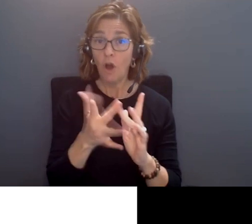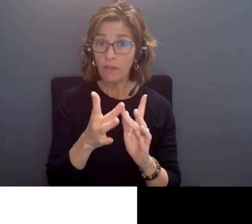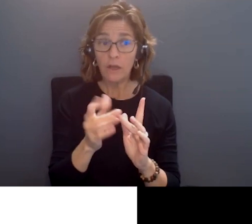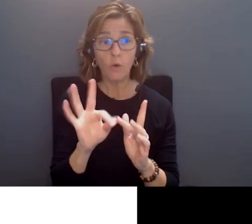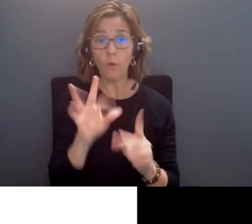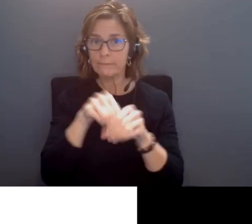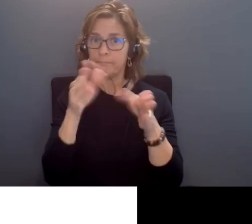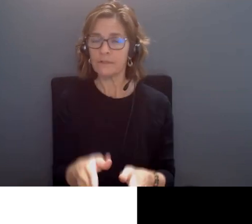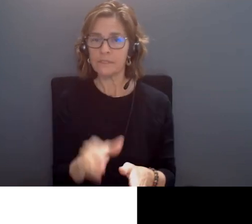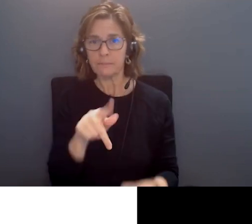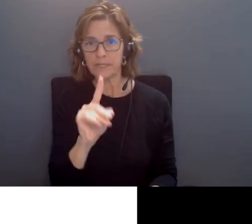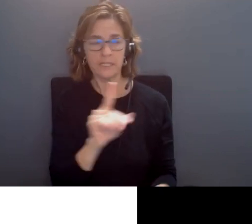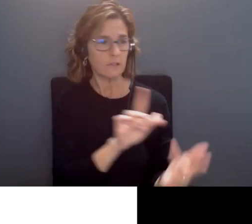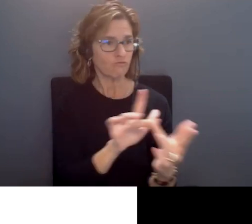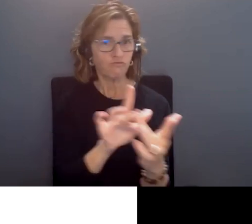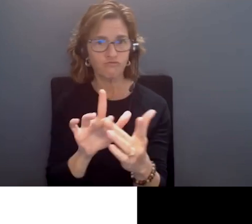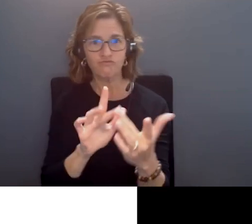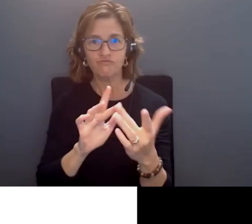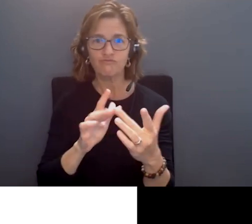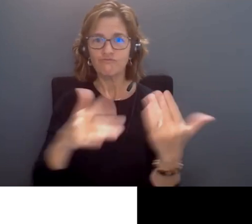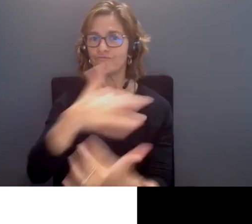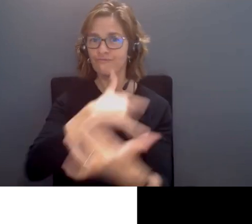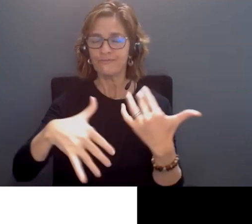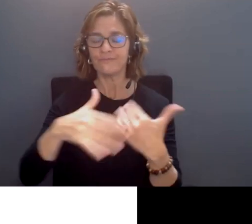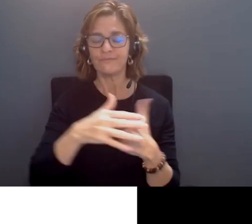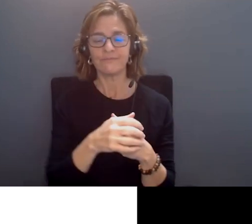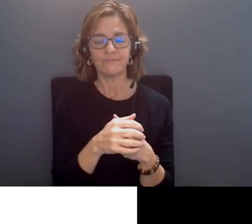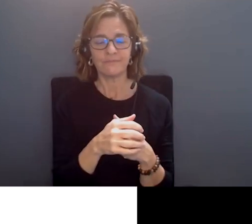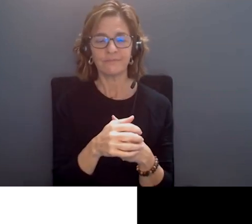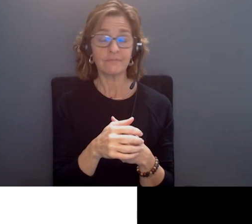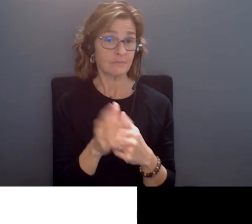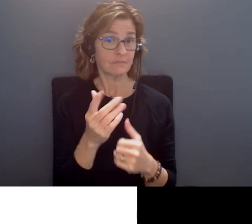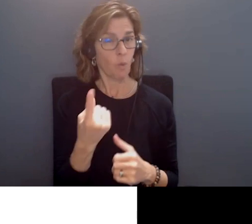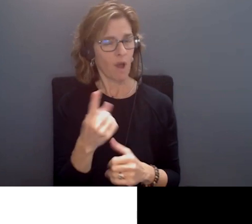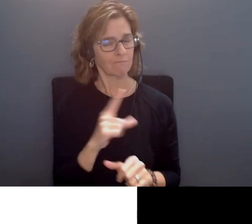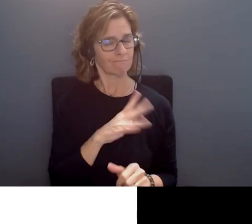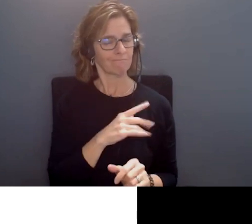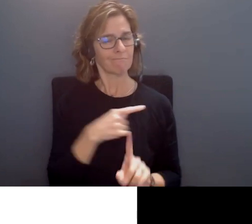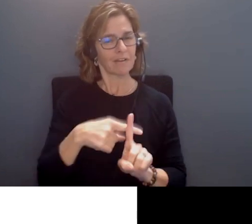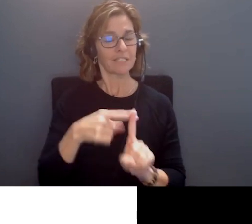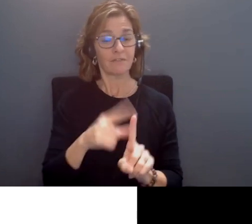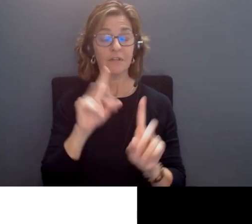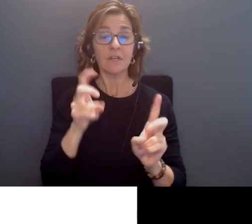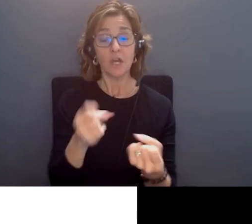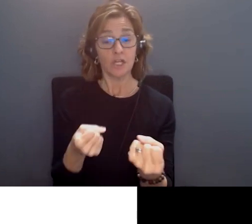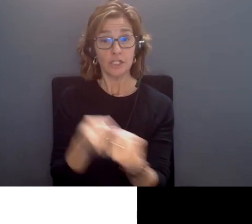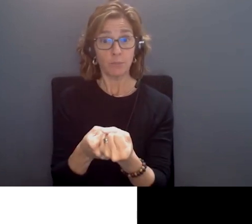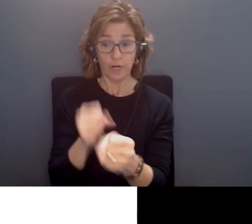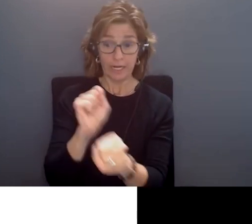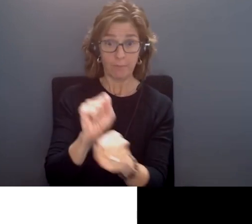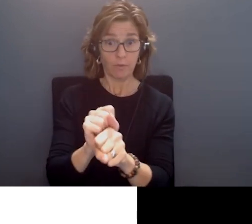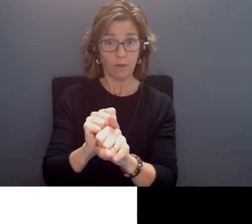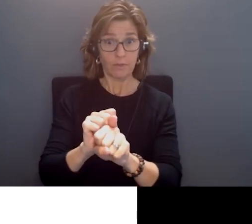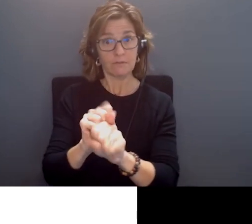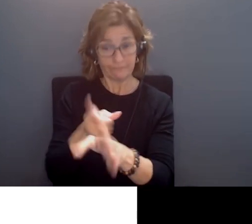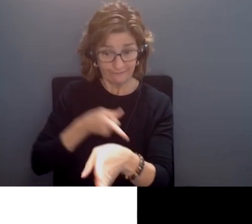person. The good news is that supported employment as a field has a wealth of knowledge and resources that you can tap into.